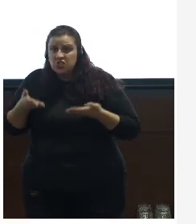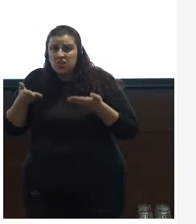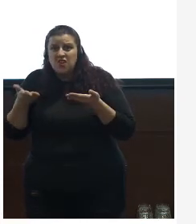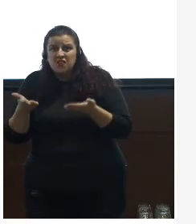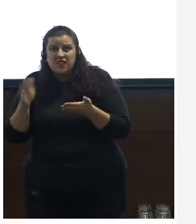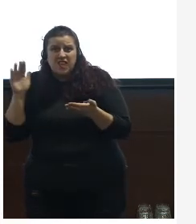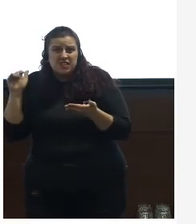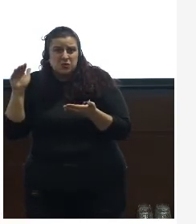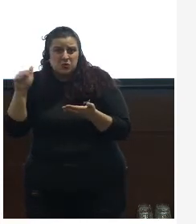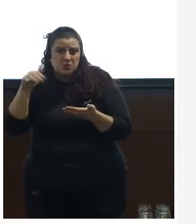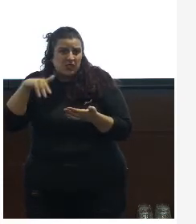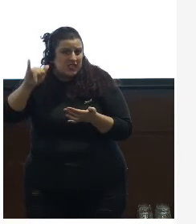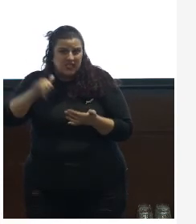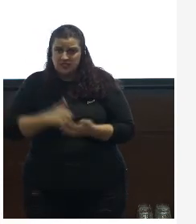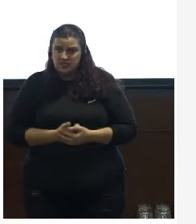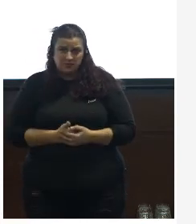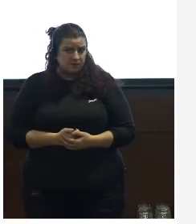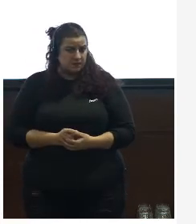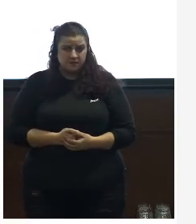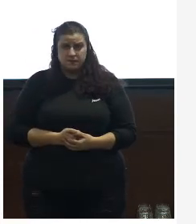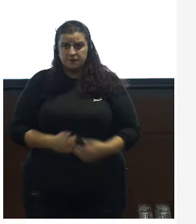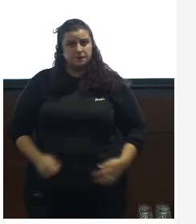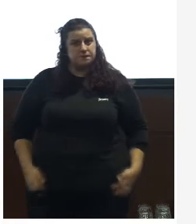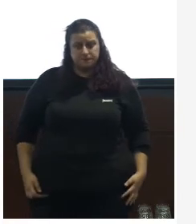exquisite tours here, just a simple offering.